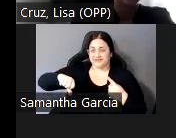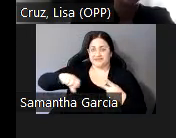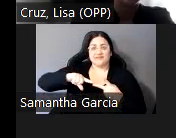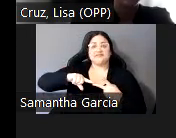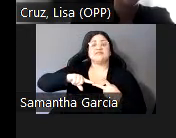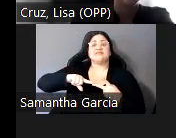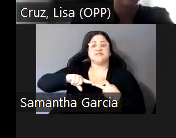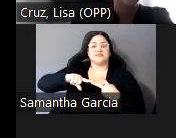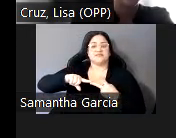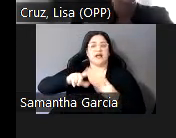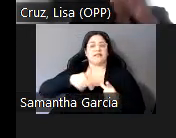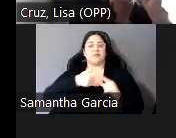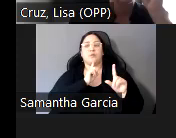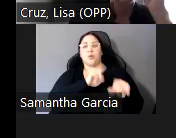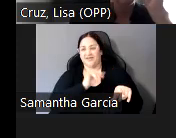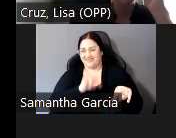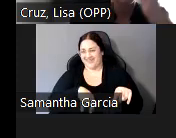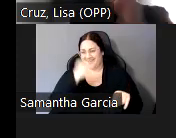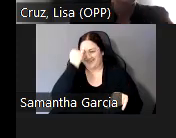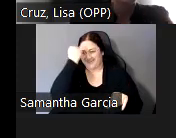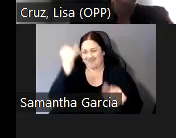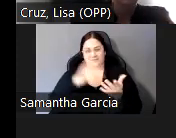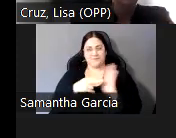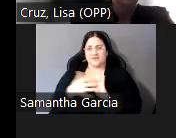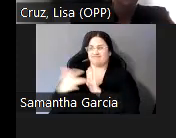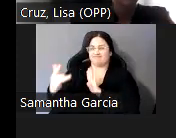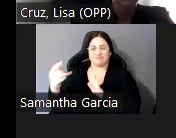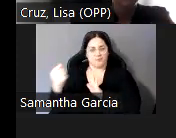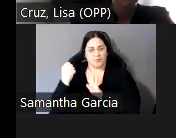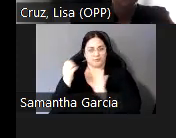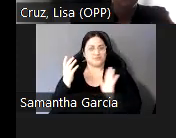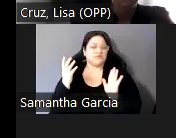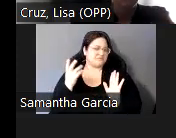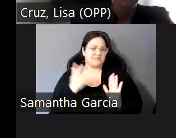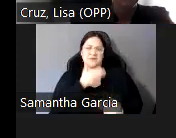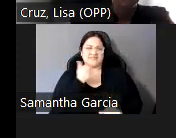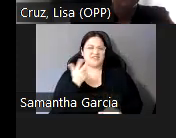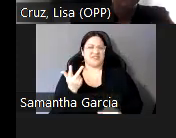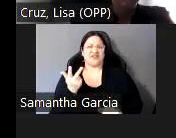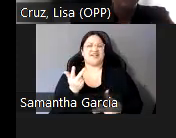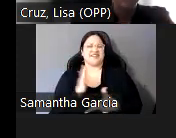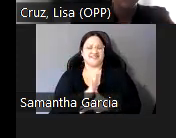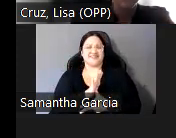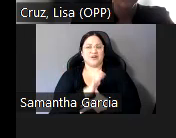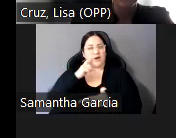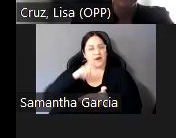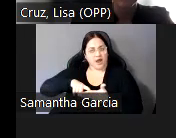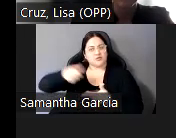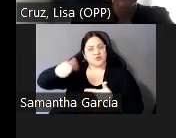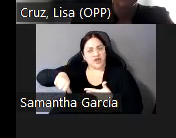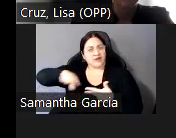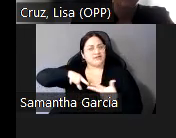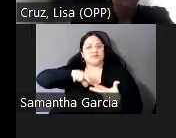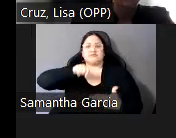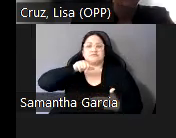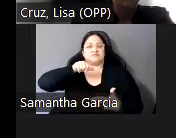methods. Take a pause, take your time. Go on to any sort of search